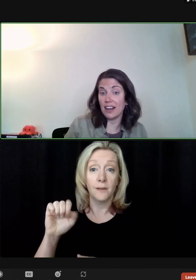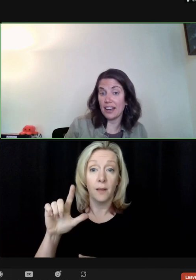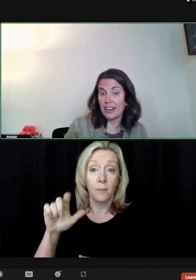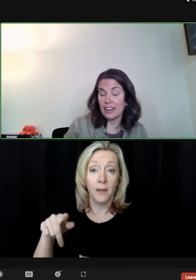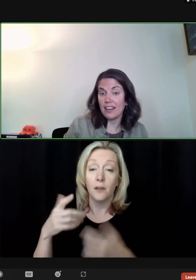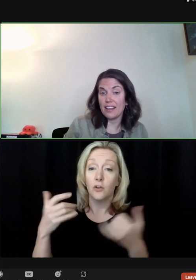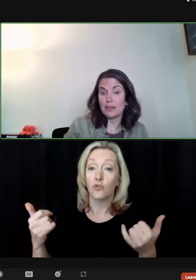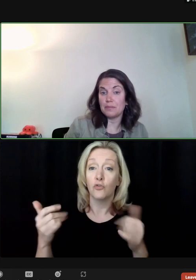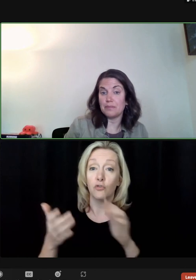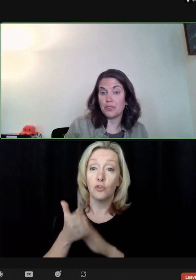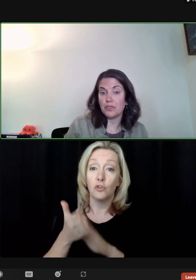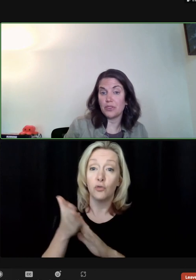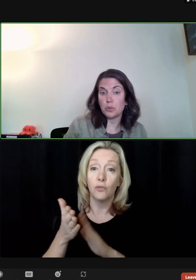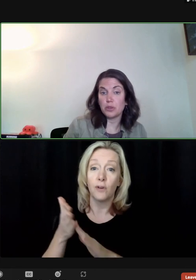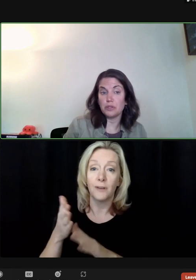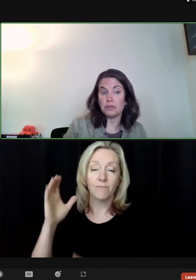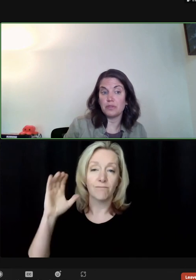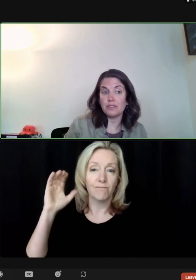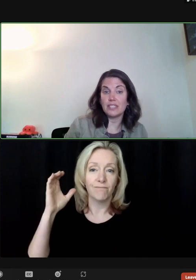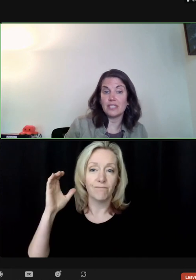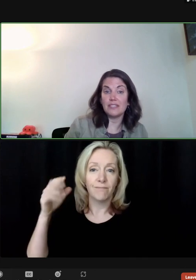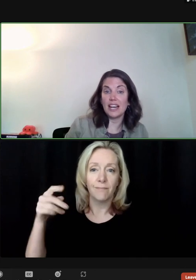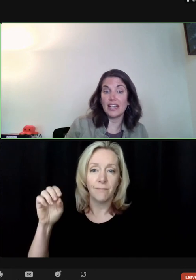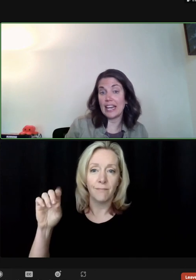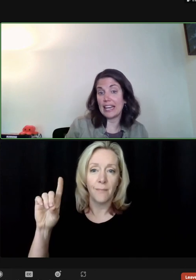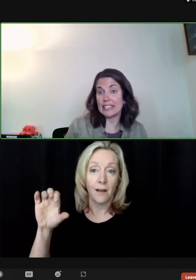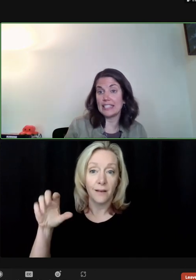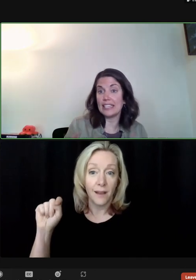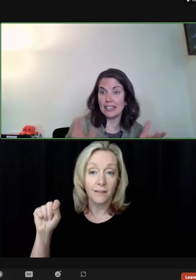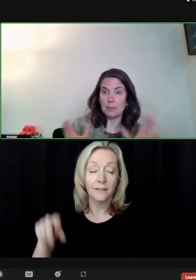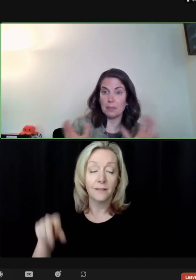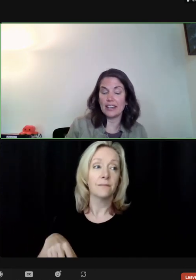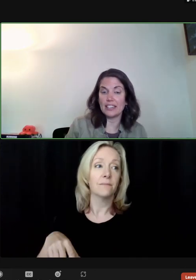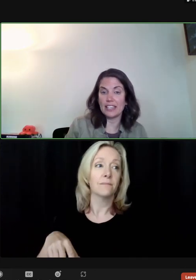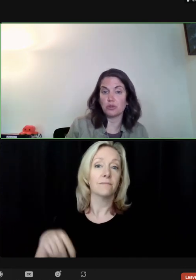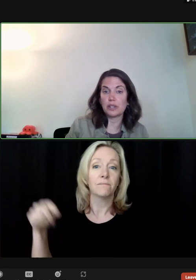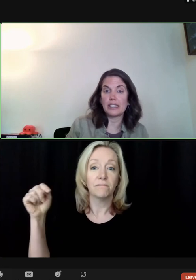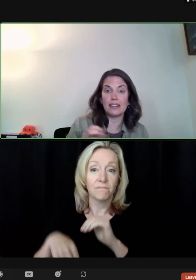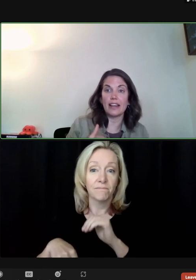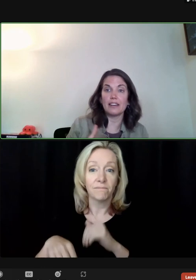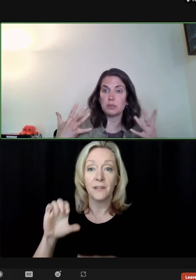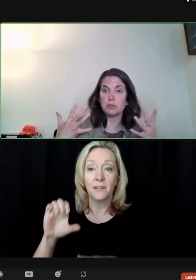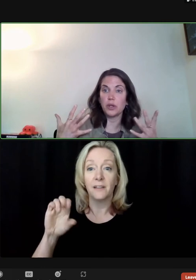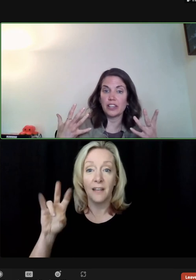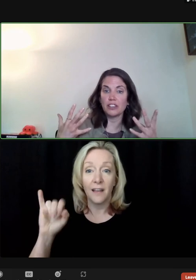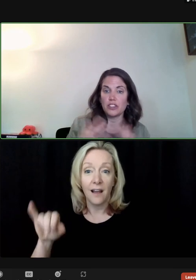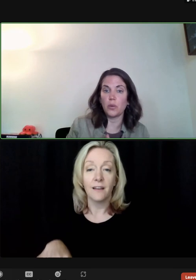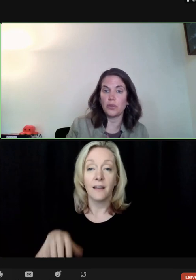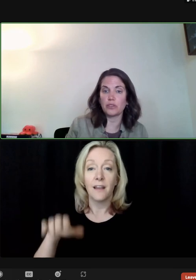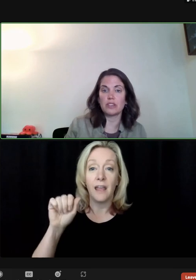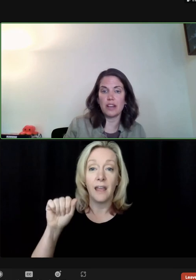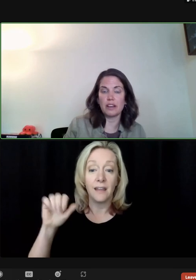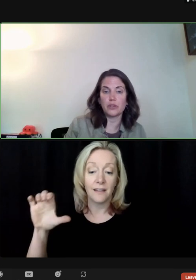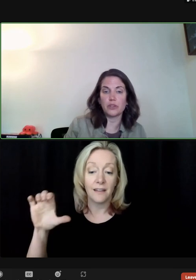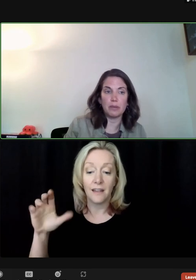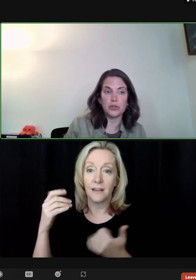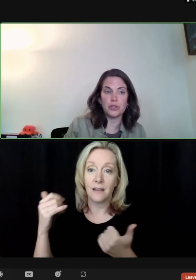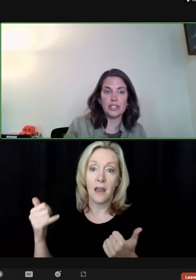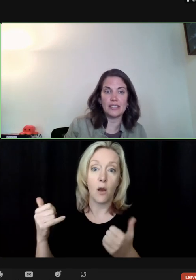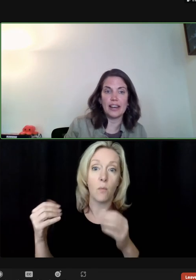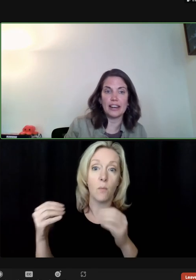and CBI. The world of CBI and AAC combined is really kind of exploding. So there's a